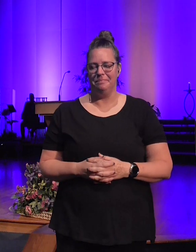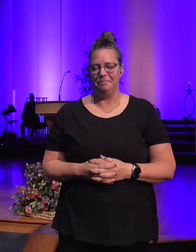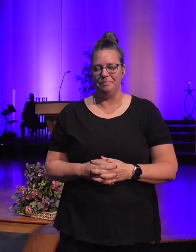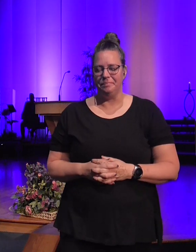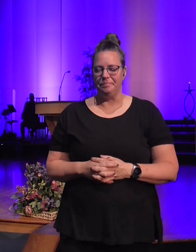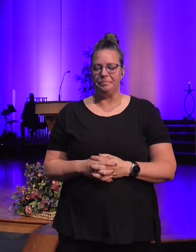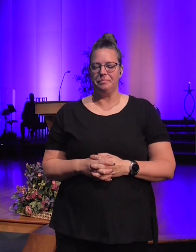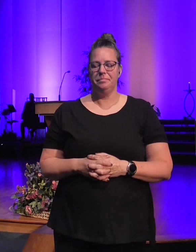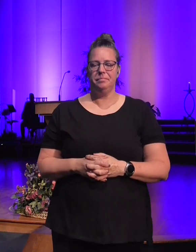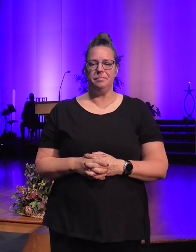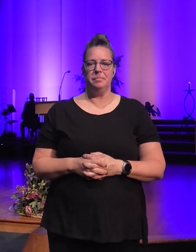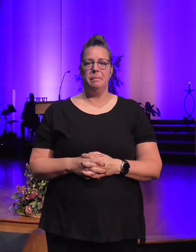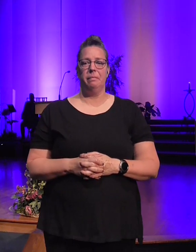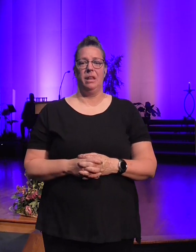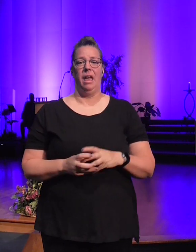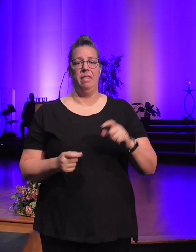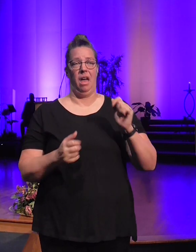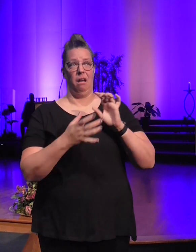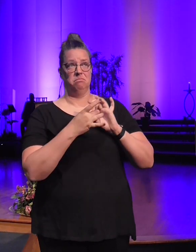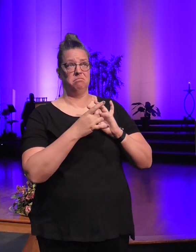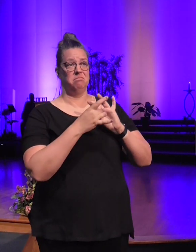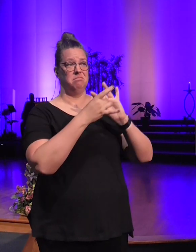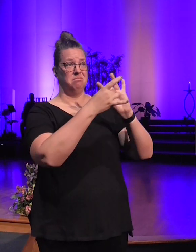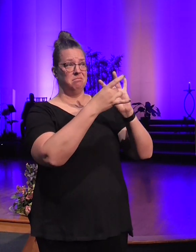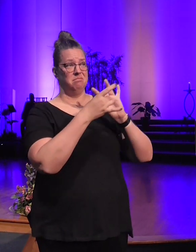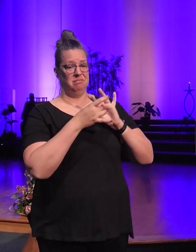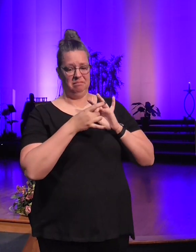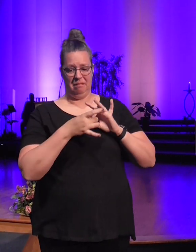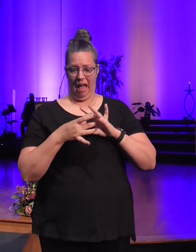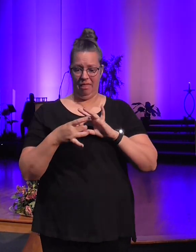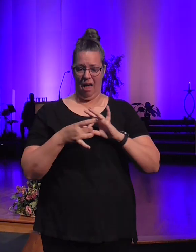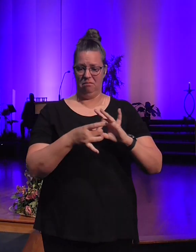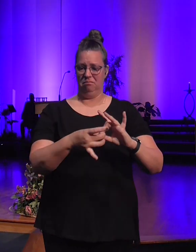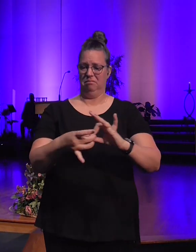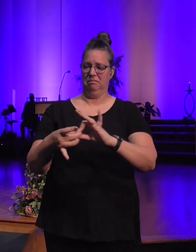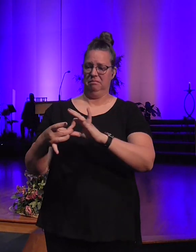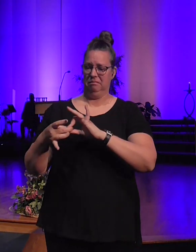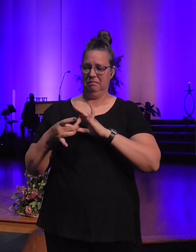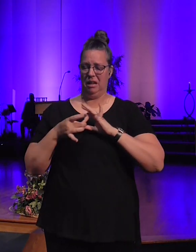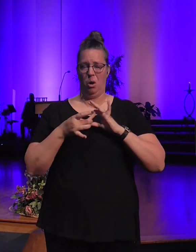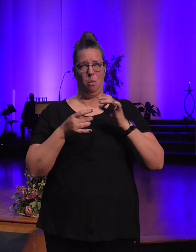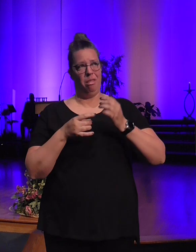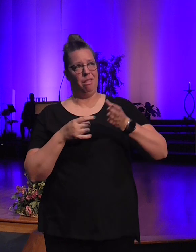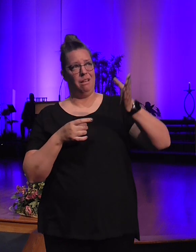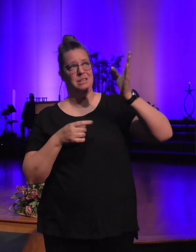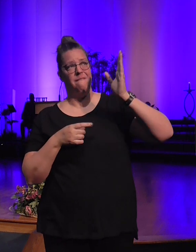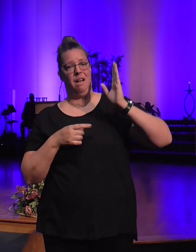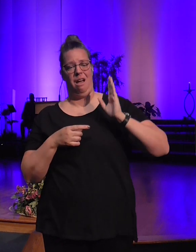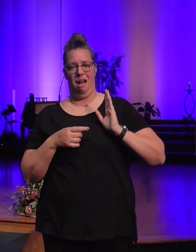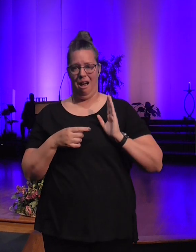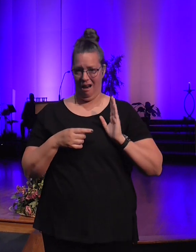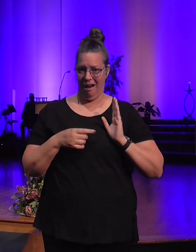For it is in that connection, in that communion with the divine within,